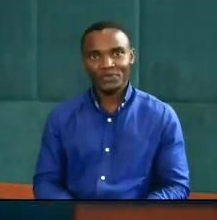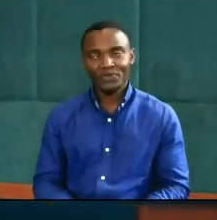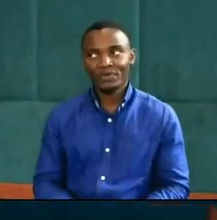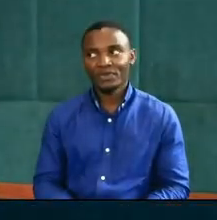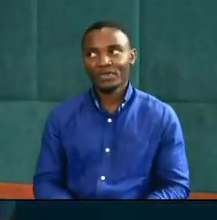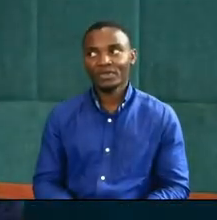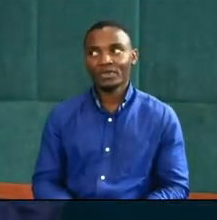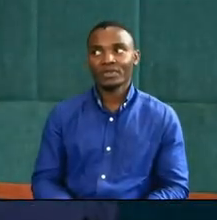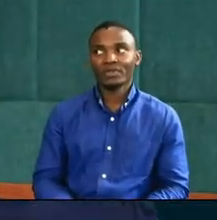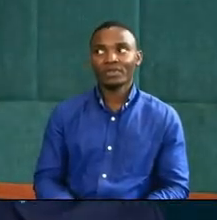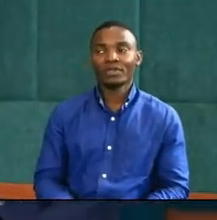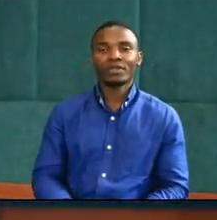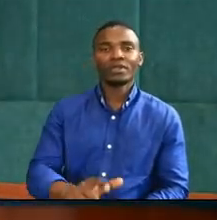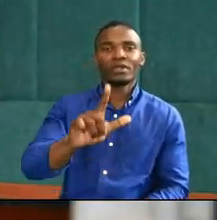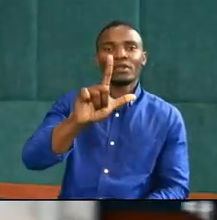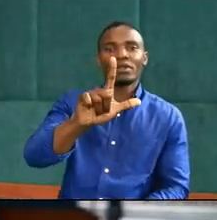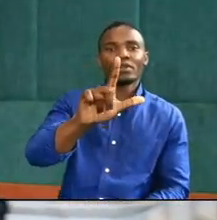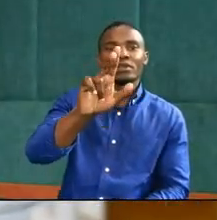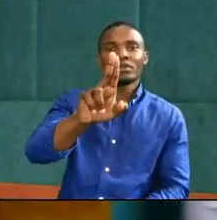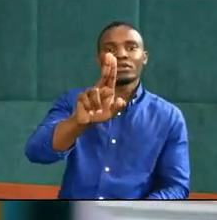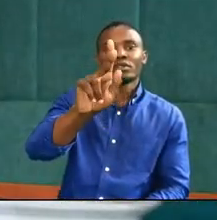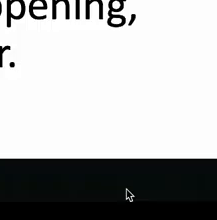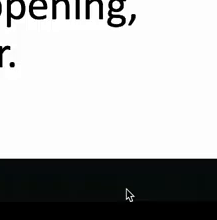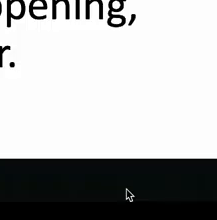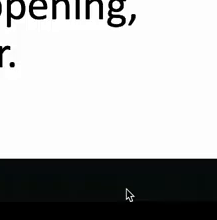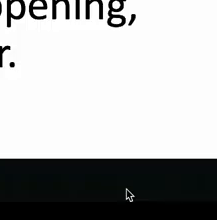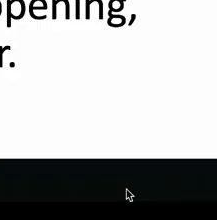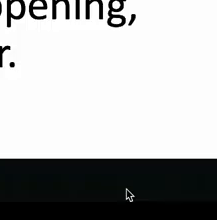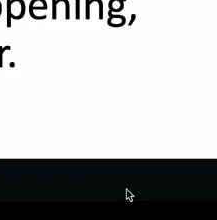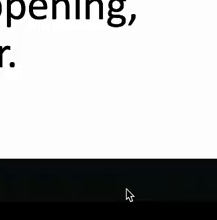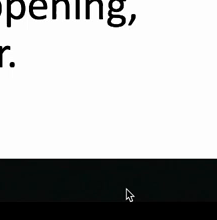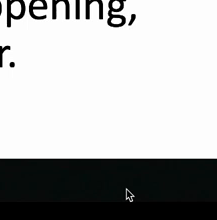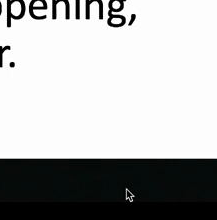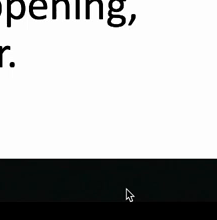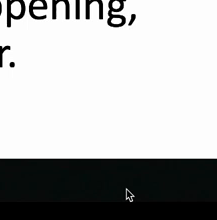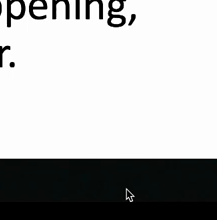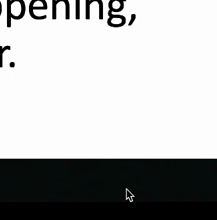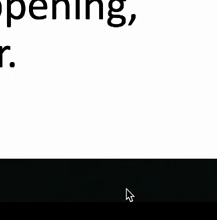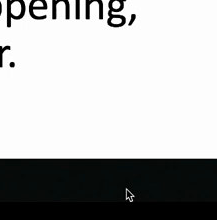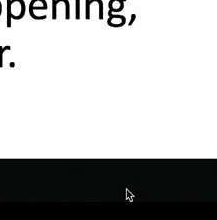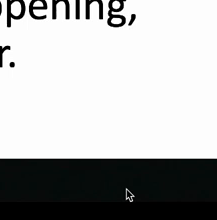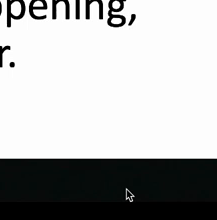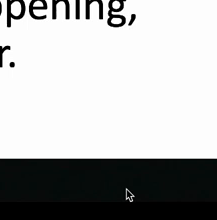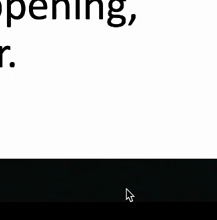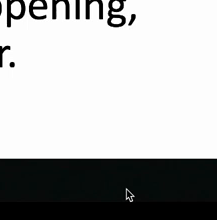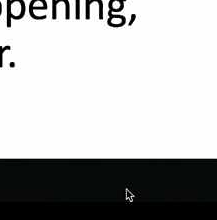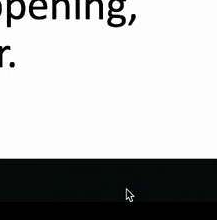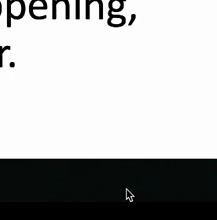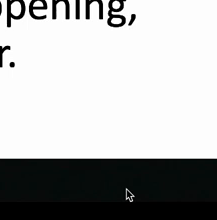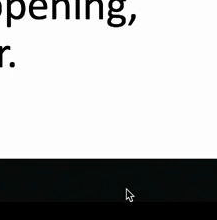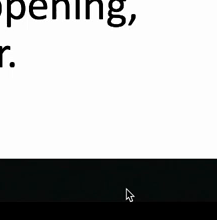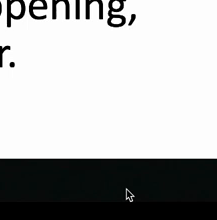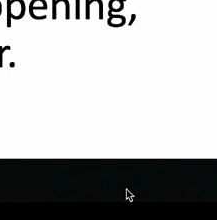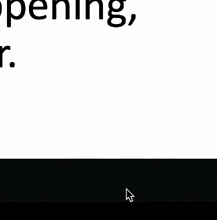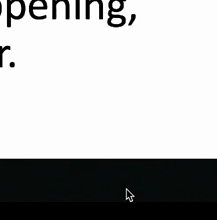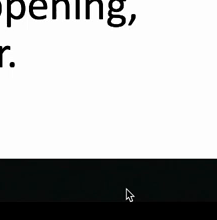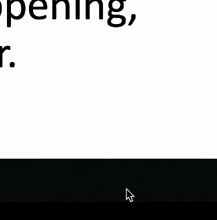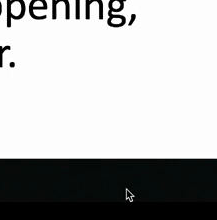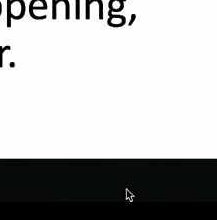Here's Luke. Luke version on it says, he told them this parable. Look at the fig tree and what